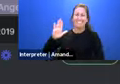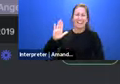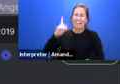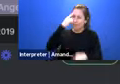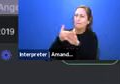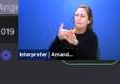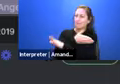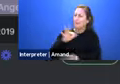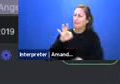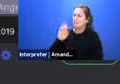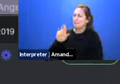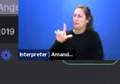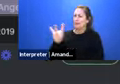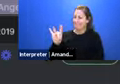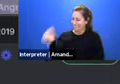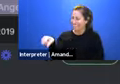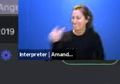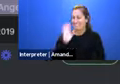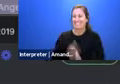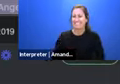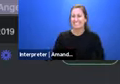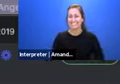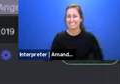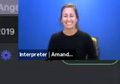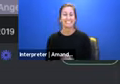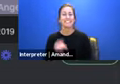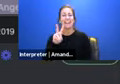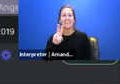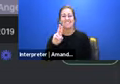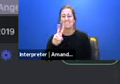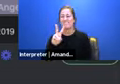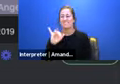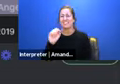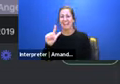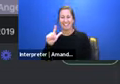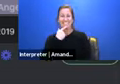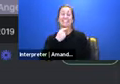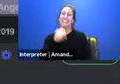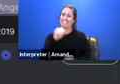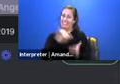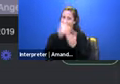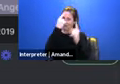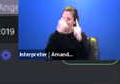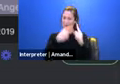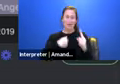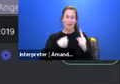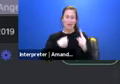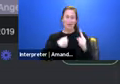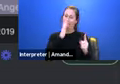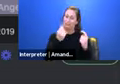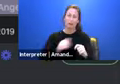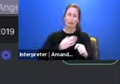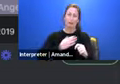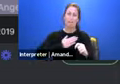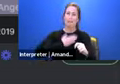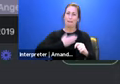our intent, yes, sir. That is the intent. So thank you, Dr. Yearwood. So I will wholeheartedly make sure that we do. And